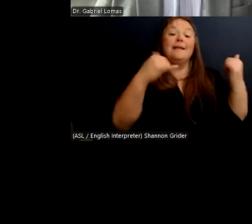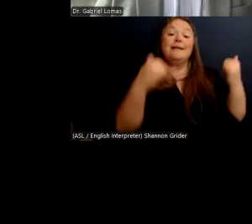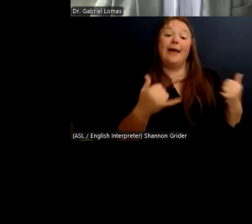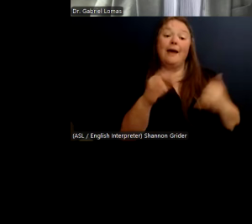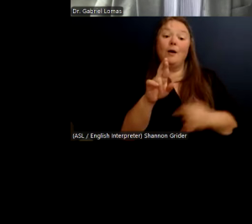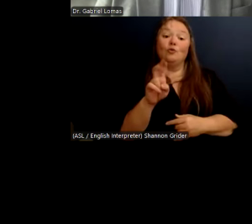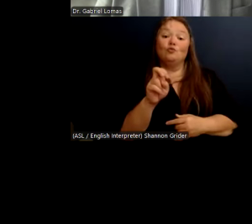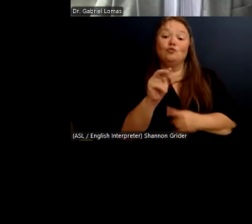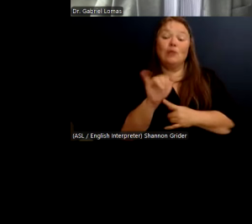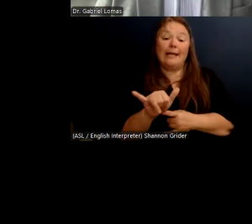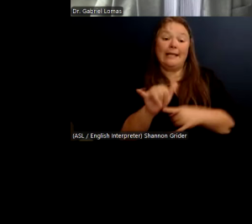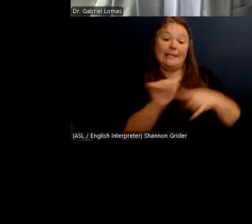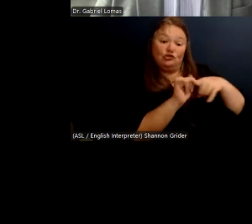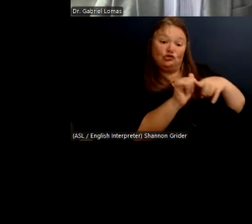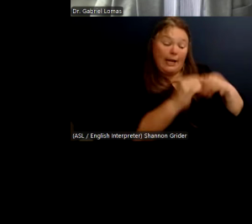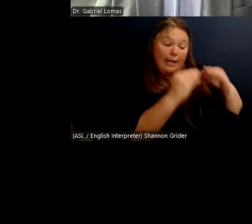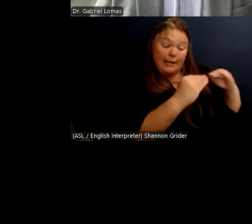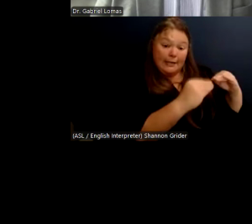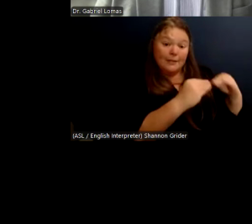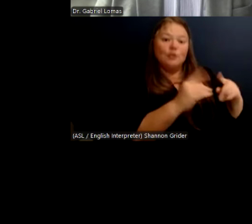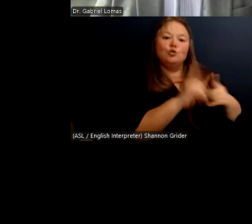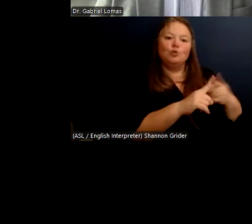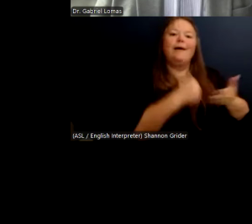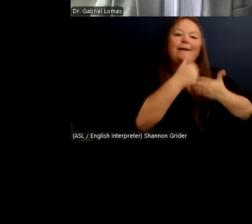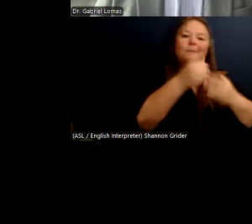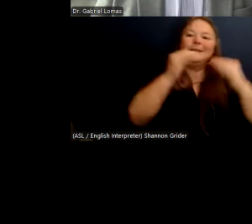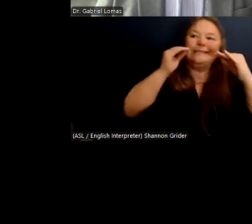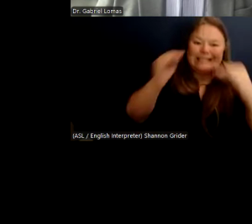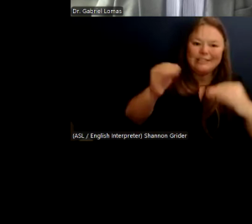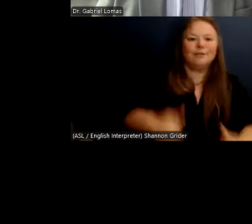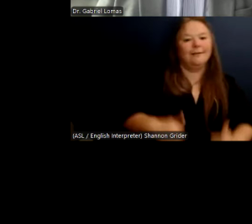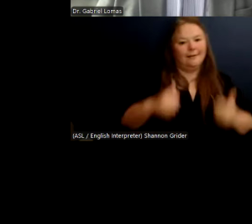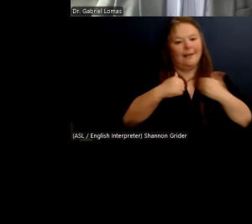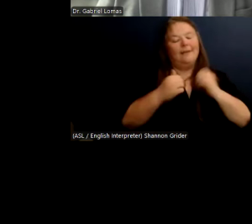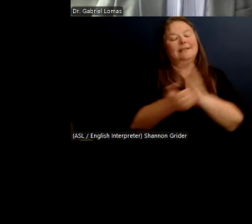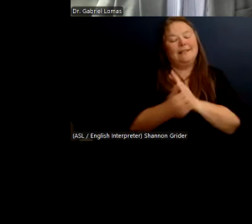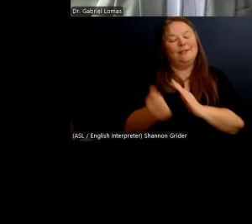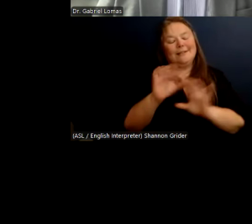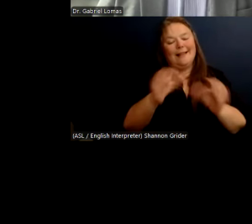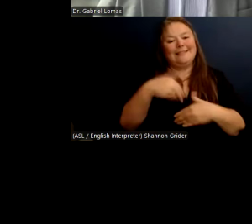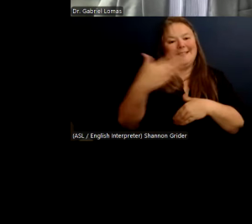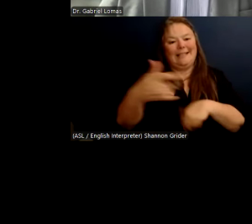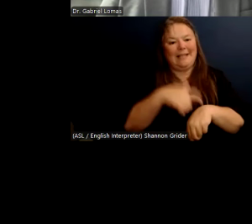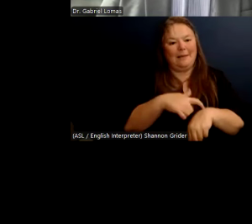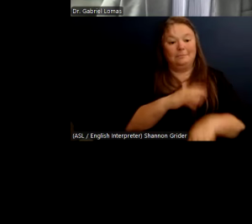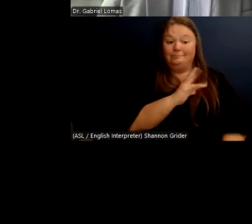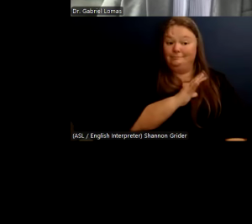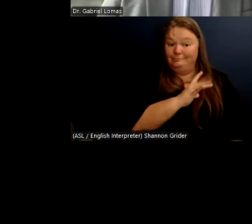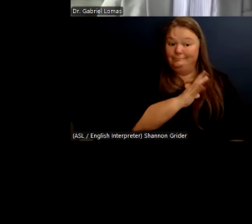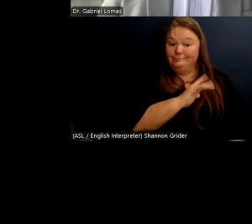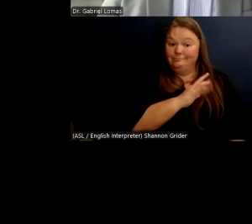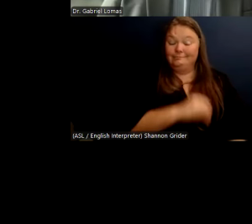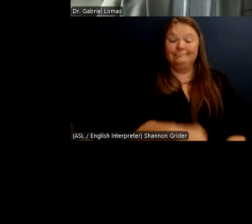actually being trained to assist with the life skills class when it's taught the next time around, which is pretty cool. Next